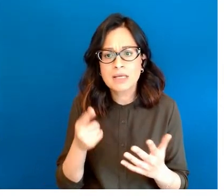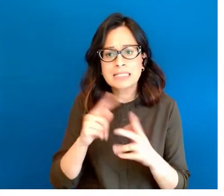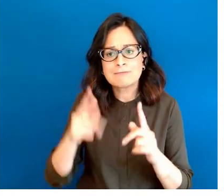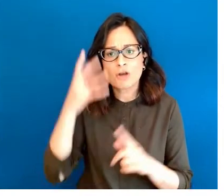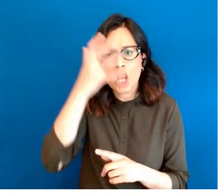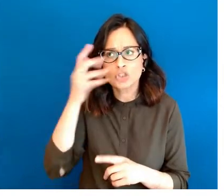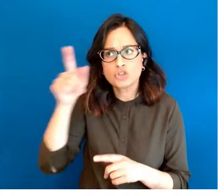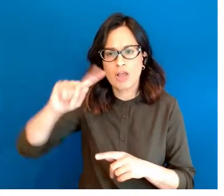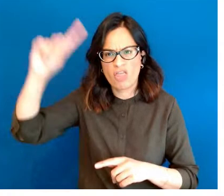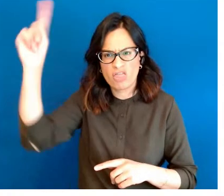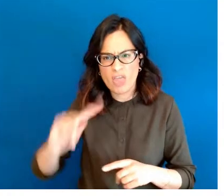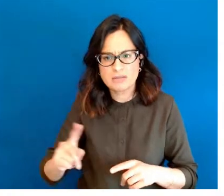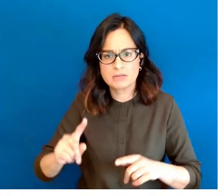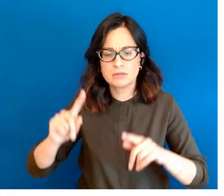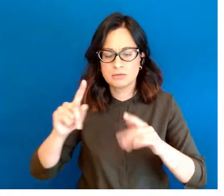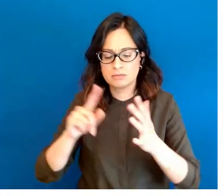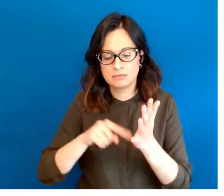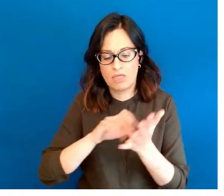thunderstorm asthma.